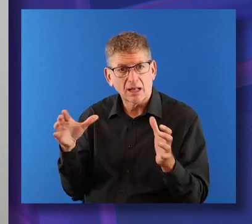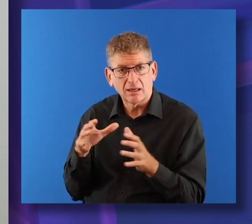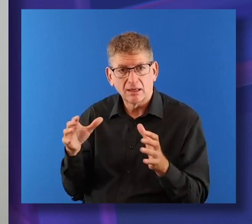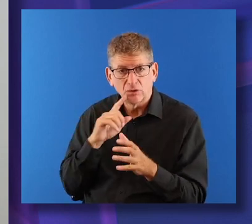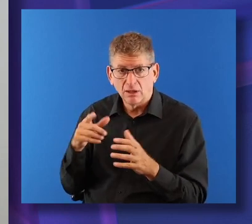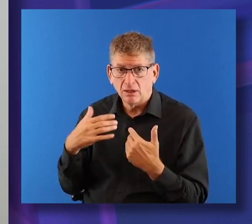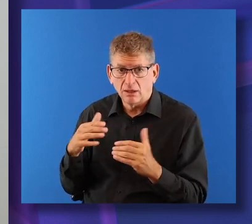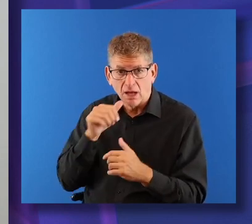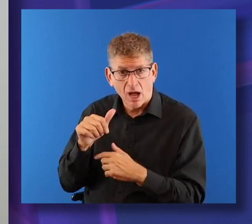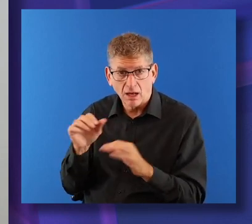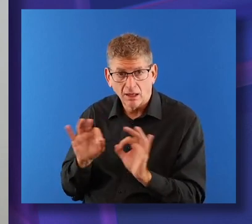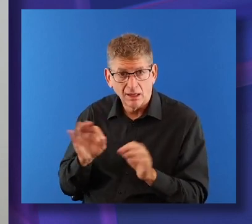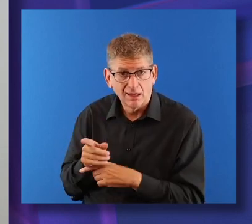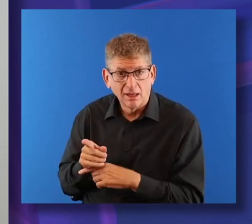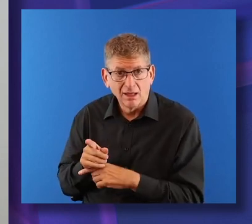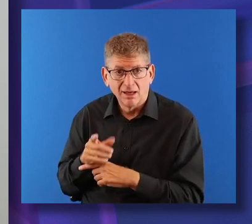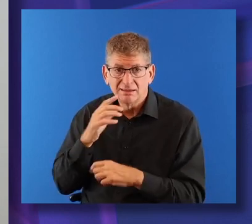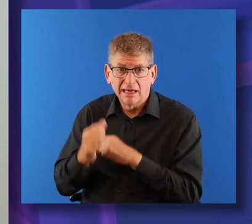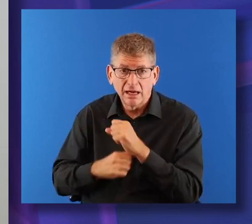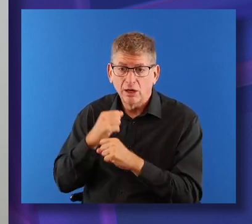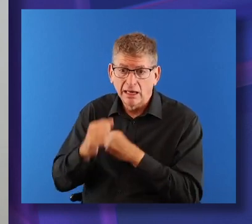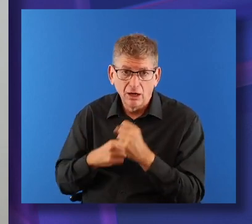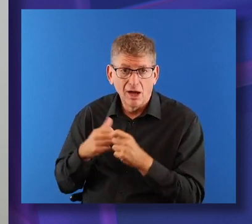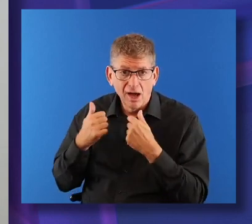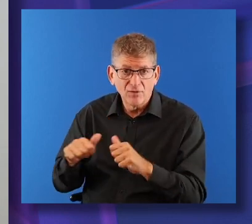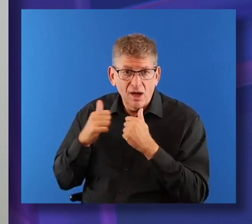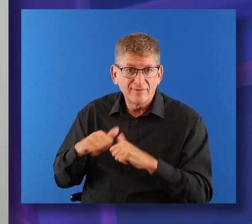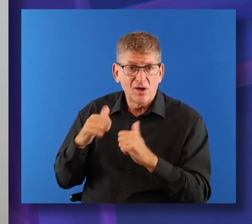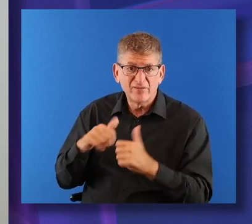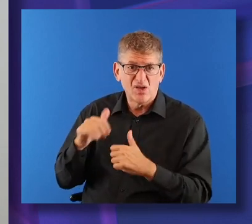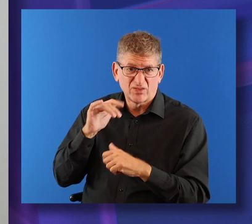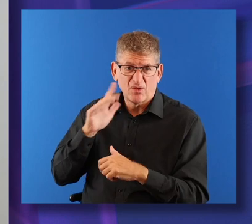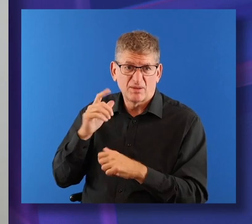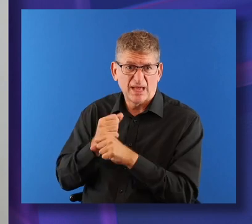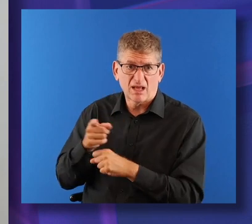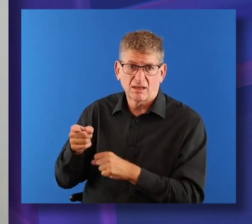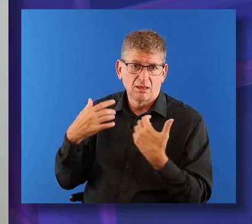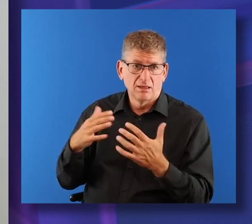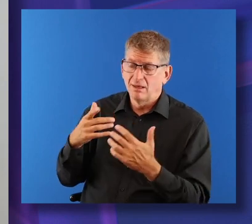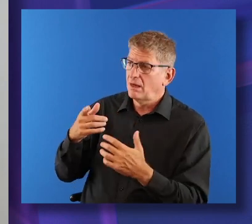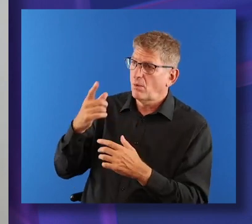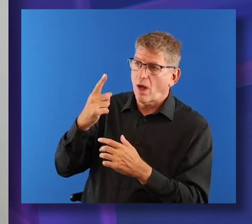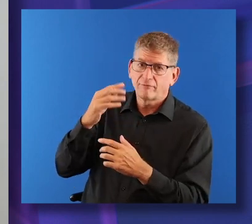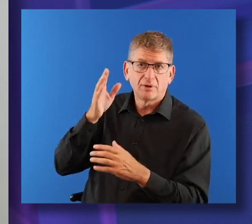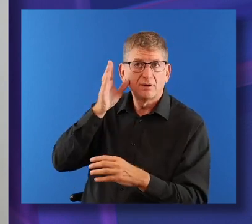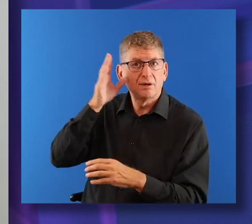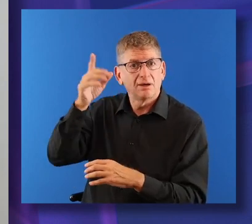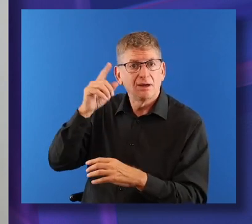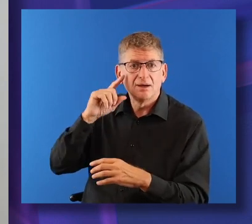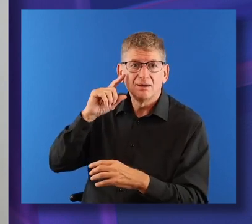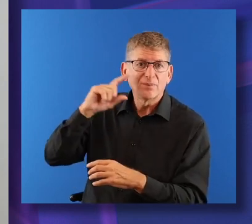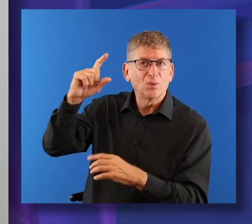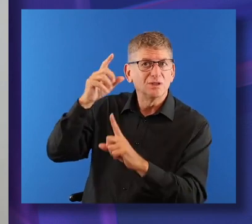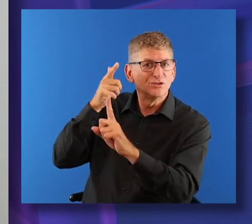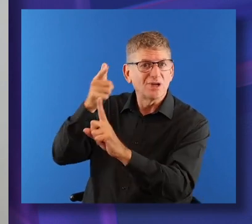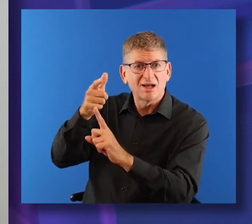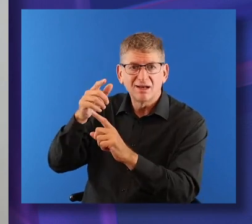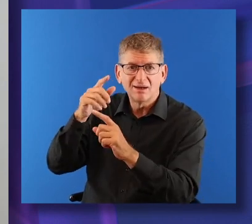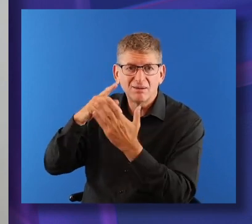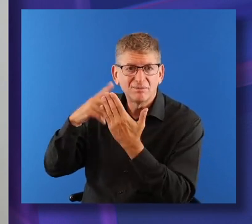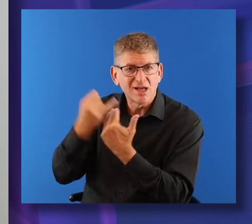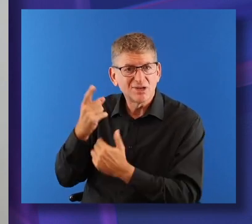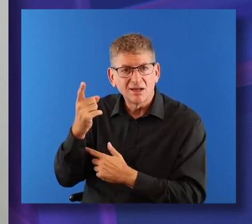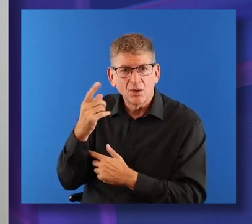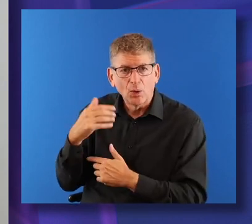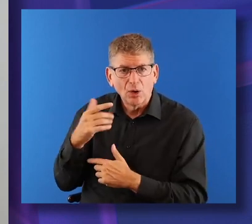our moonshot projects. If we can eventually achieve this goal, we will open a completely new window